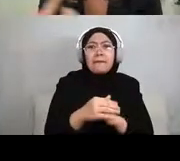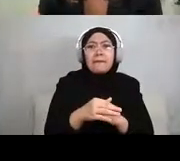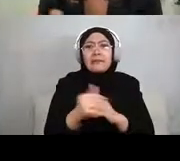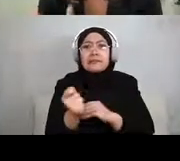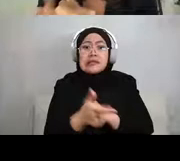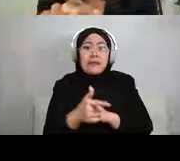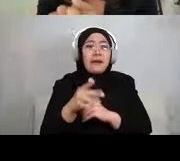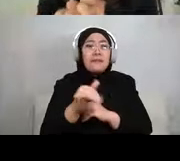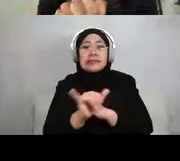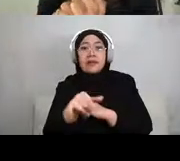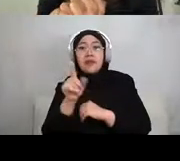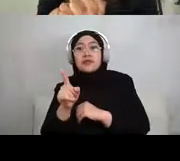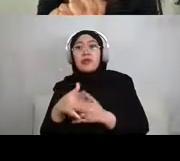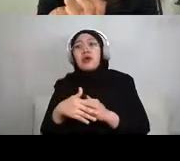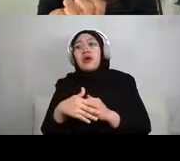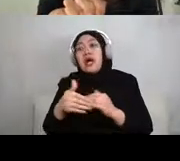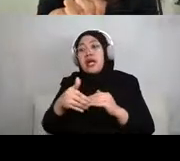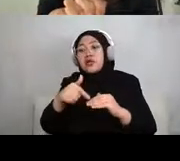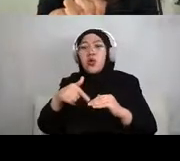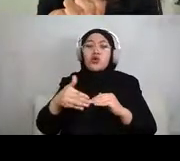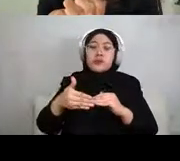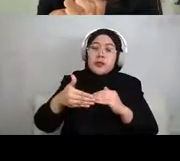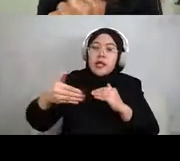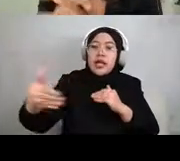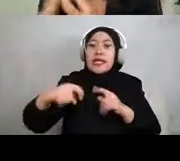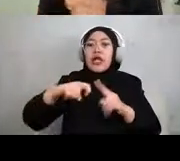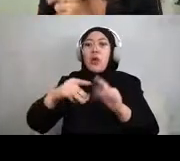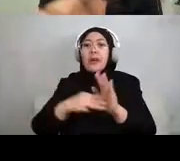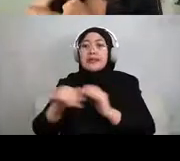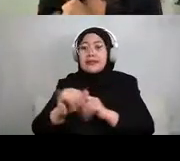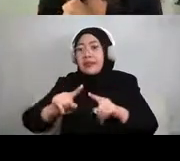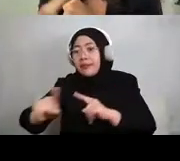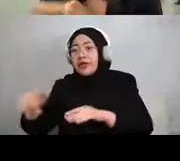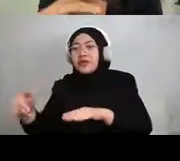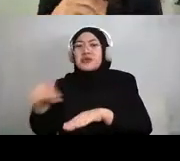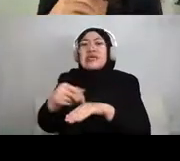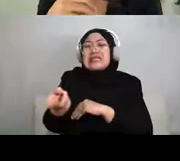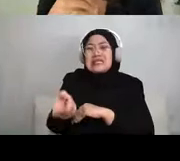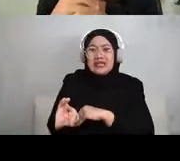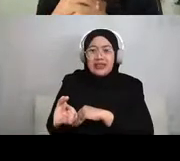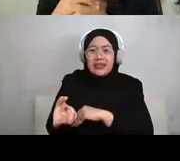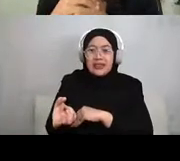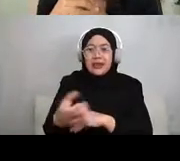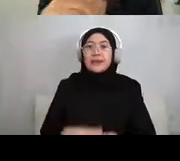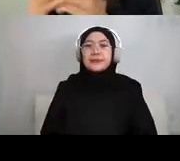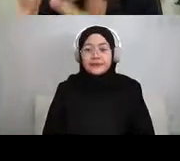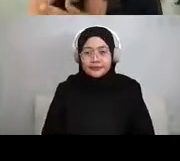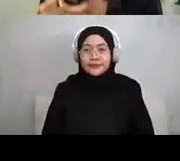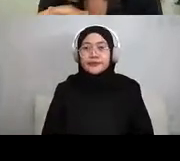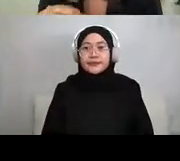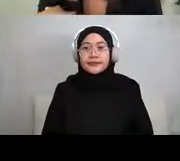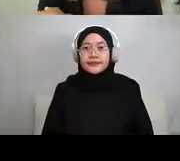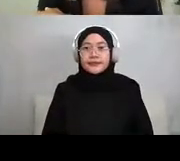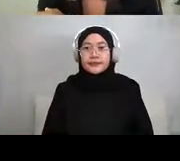in this model. You can go. Also, this leasing payment, as we said, from the